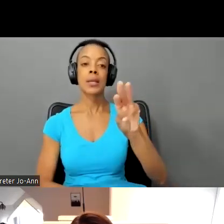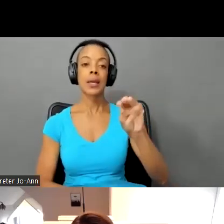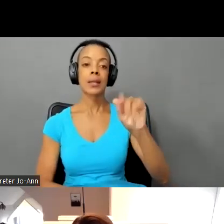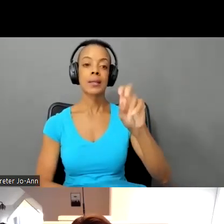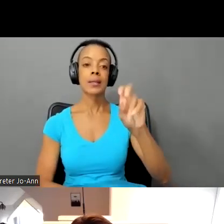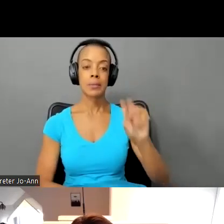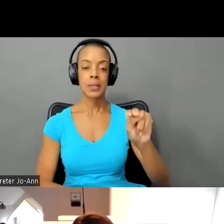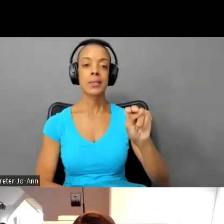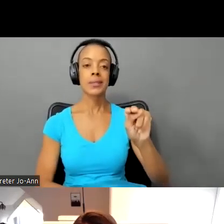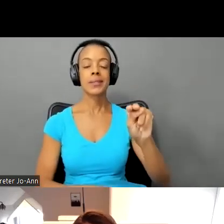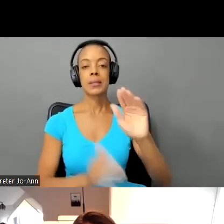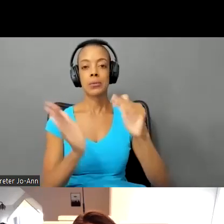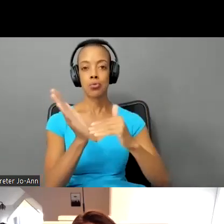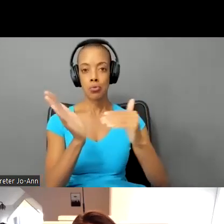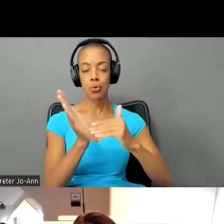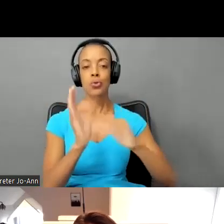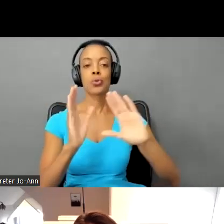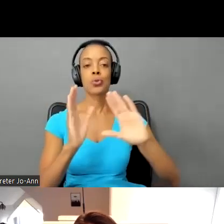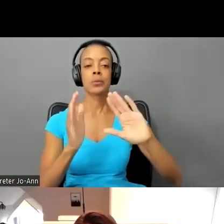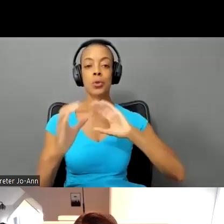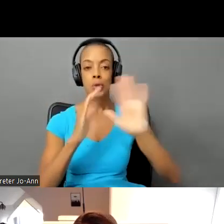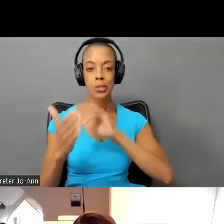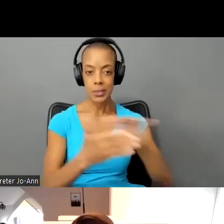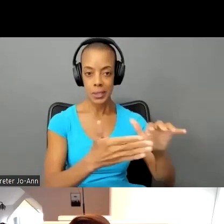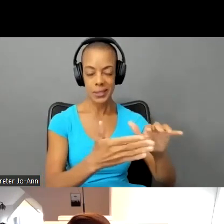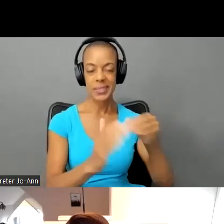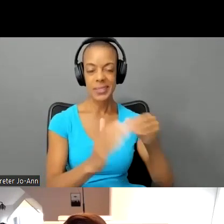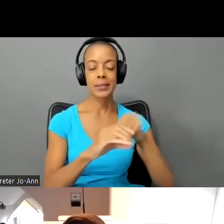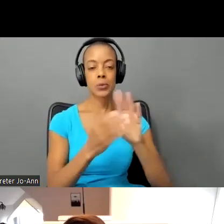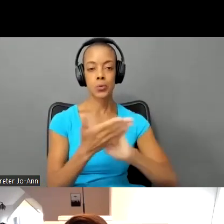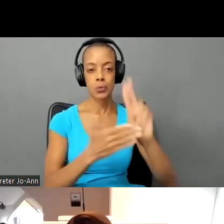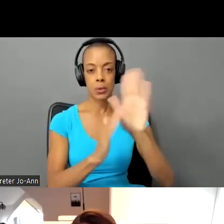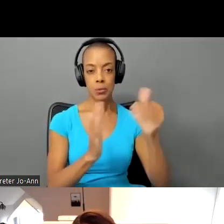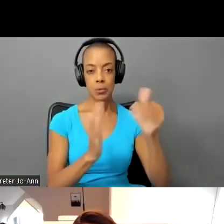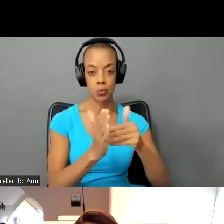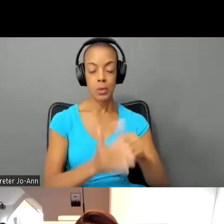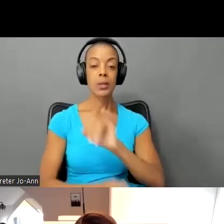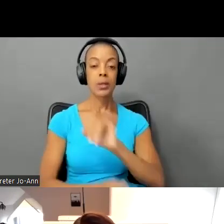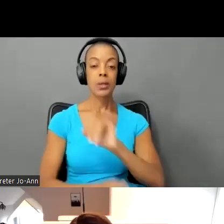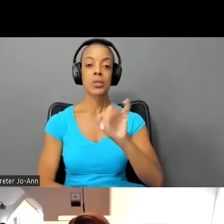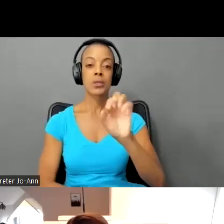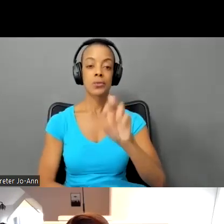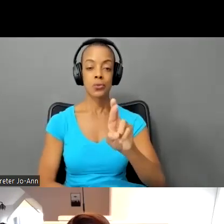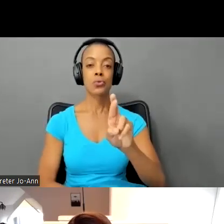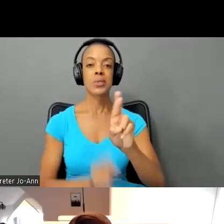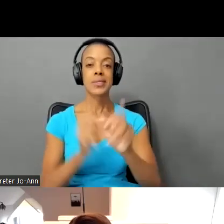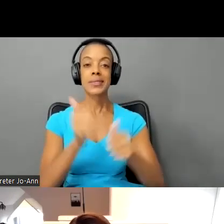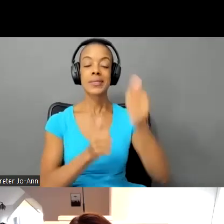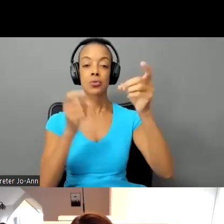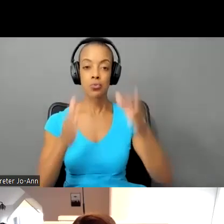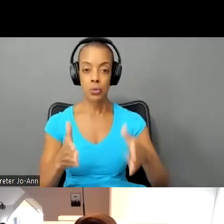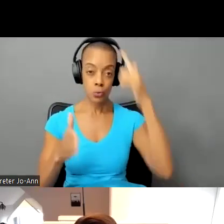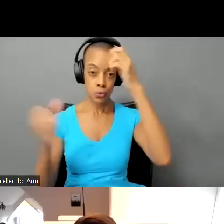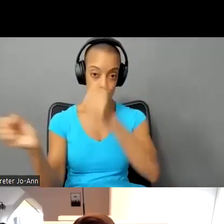of Communication Studies at Concordia University in Montreal. And Jennifer Richardson is the Senior Director of Strategy